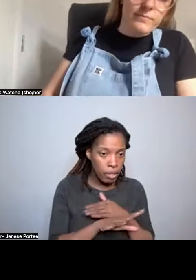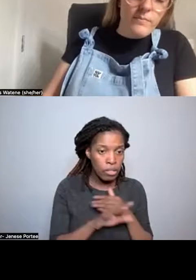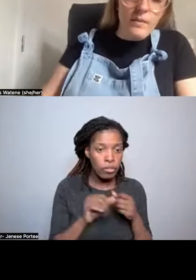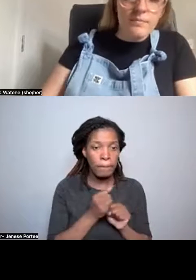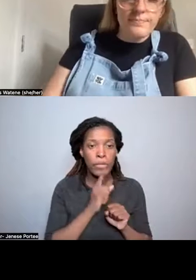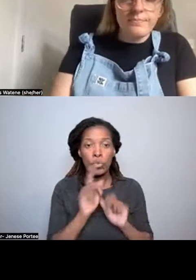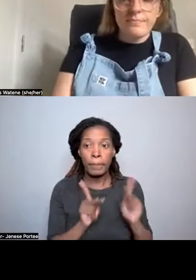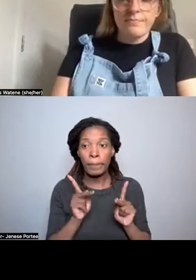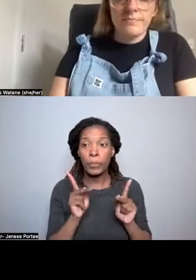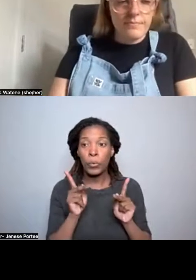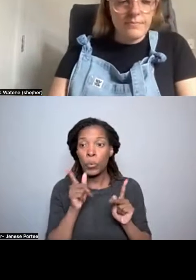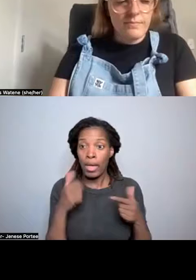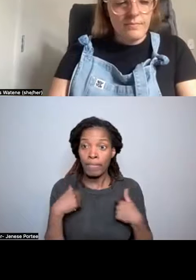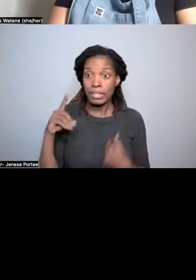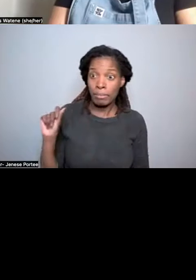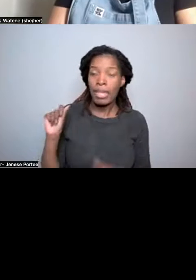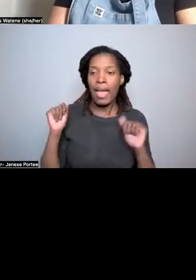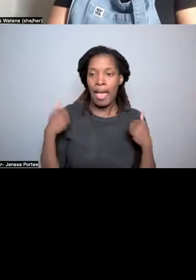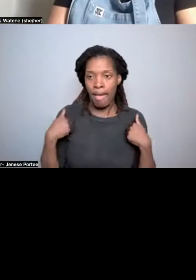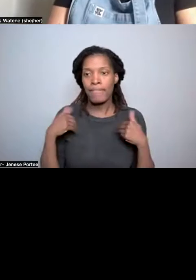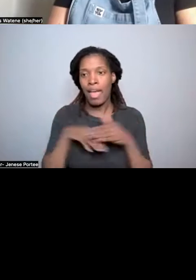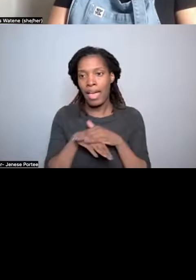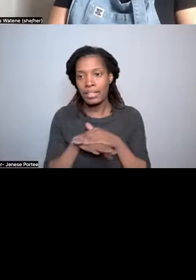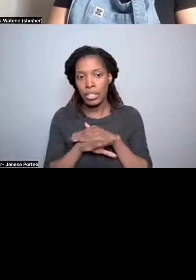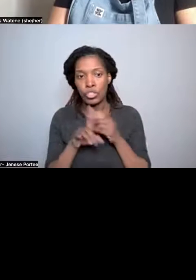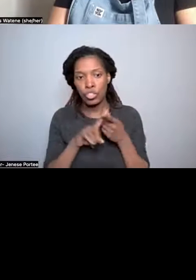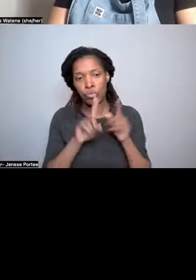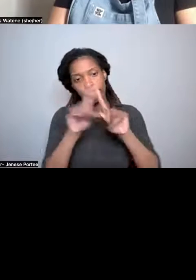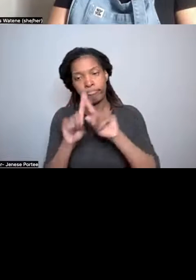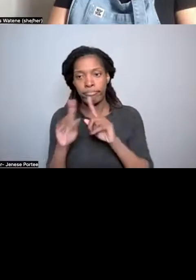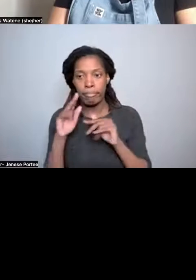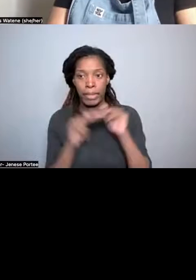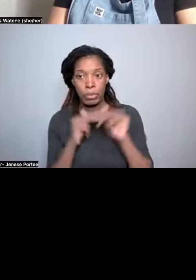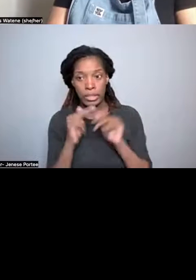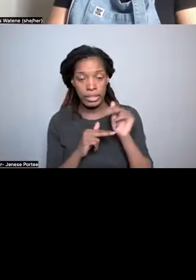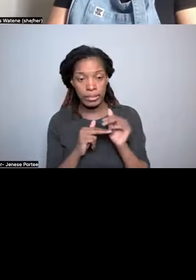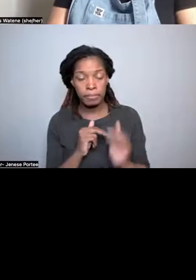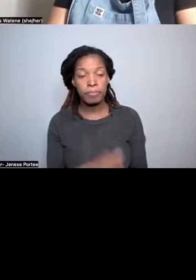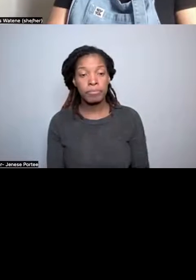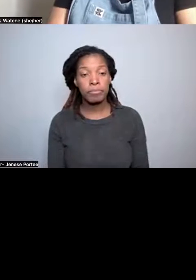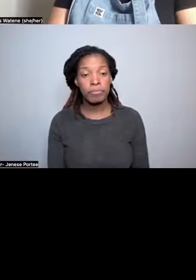with disabilities could have access to these buildings. So I think that